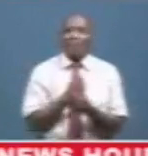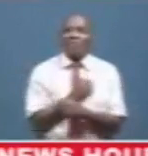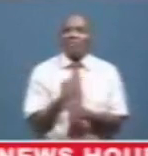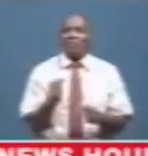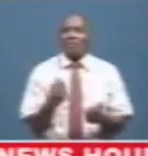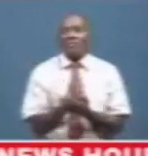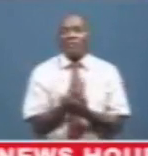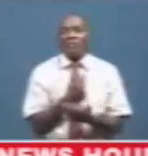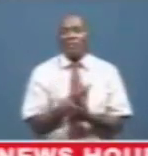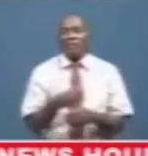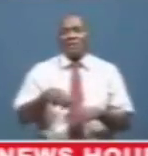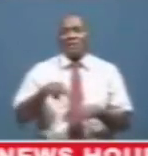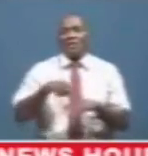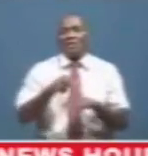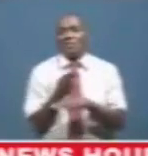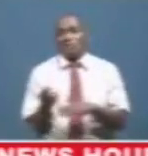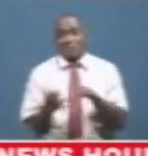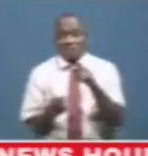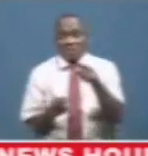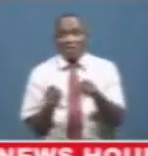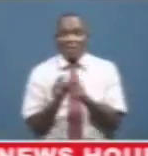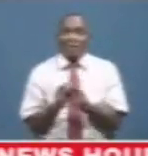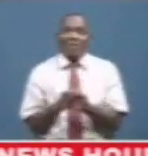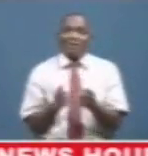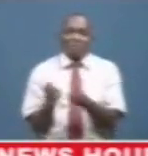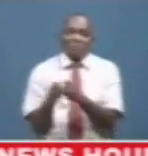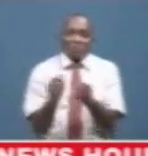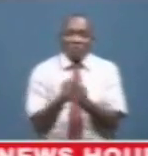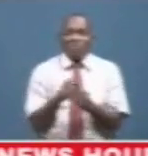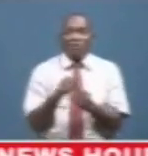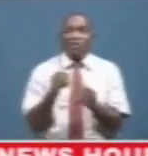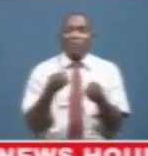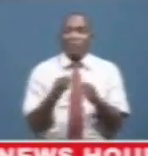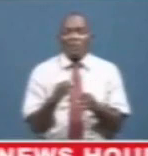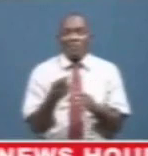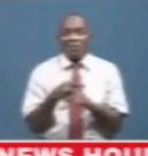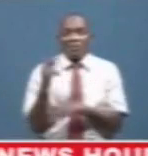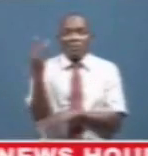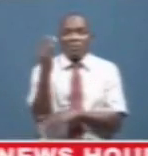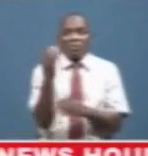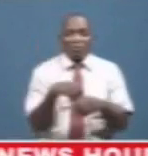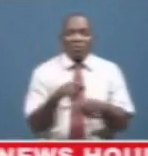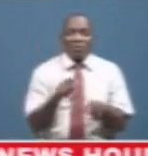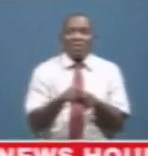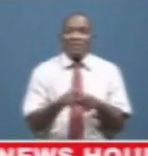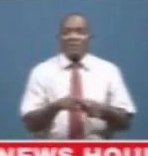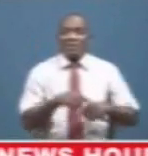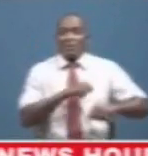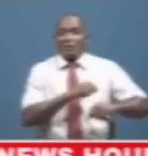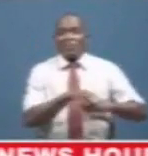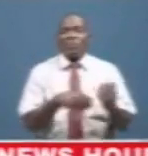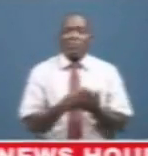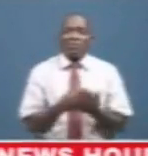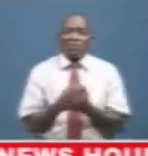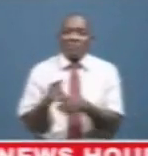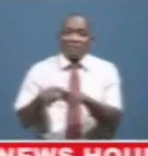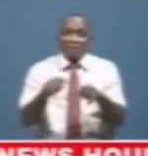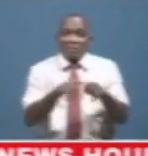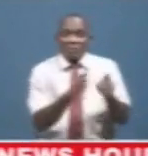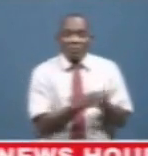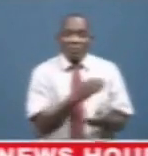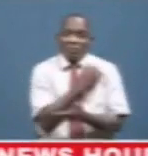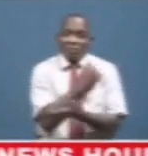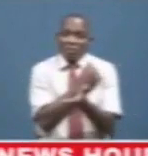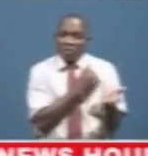resources. Mr. Jinapo also engaged Forestry Commission officials and security heads at separate meetings, reminding them